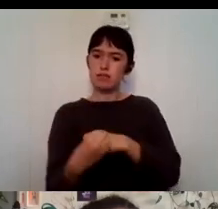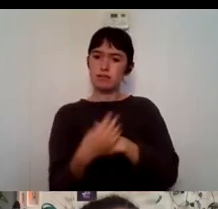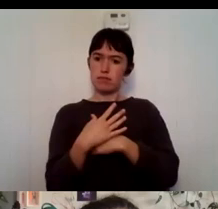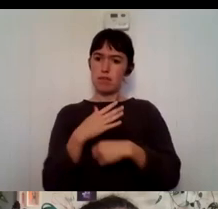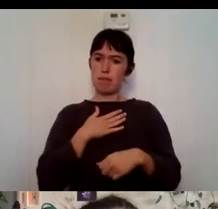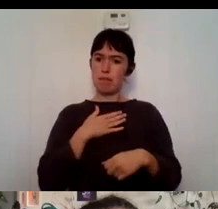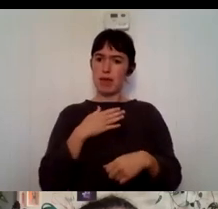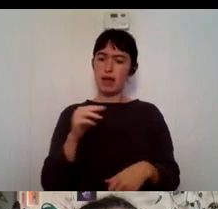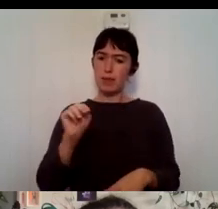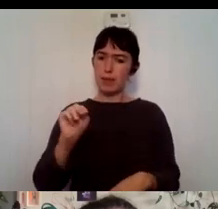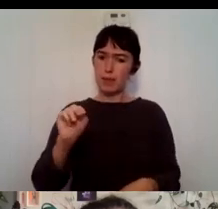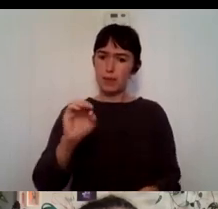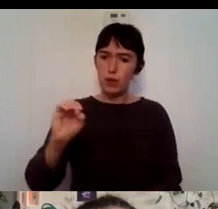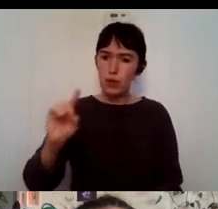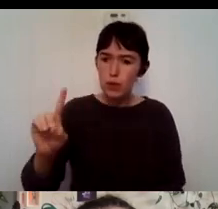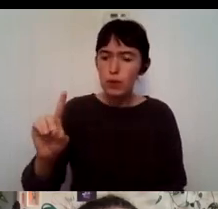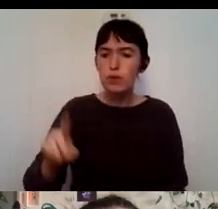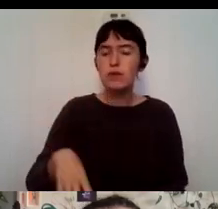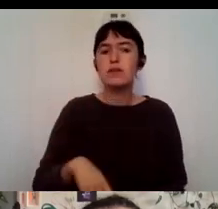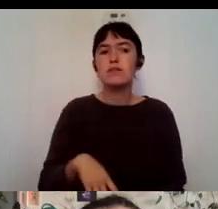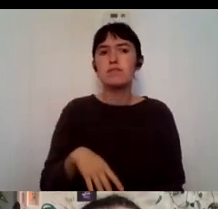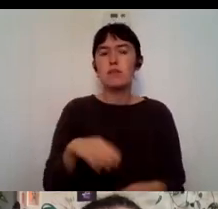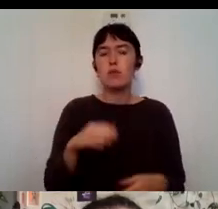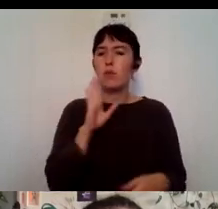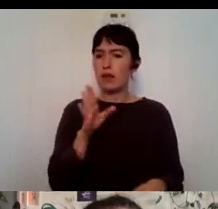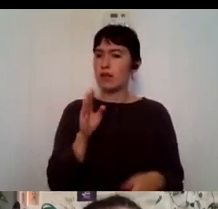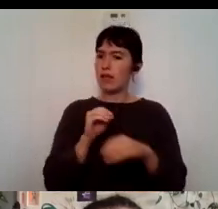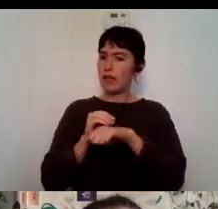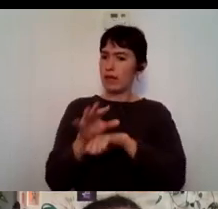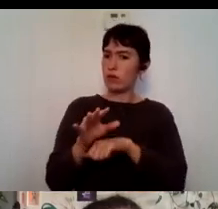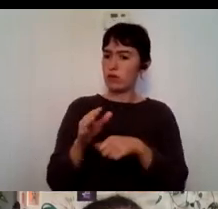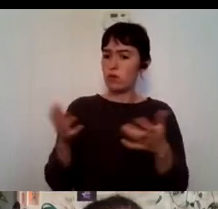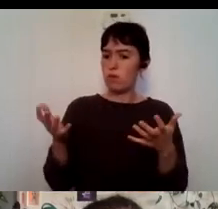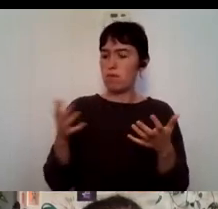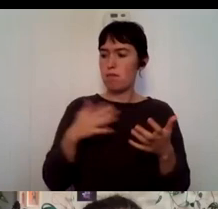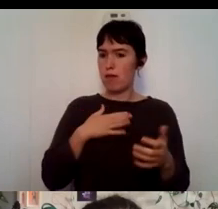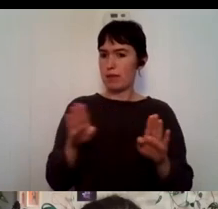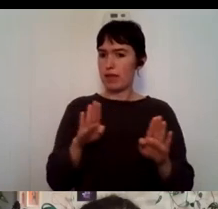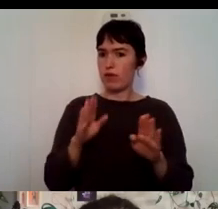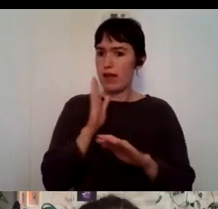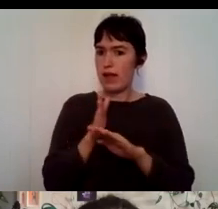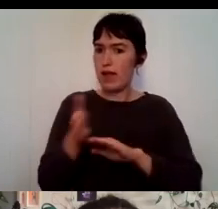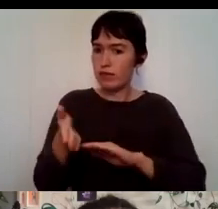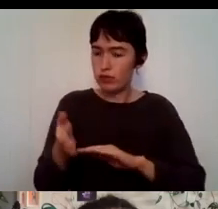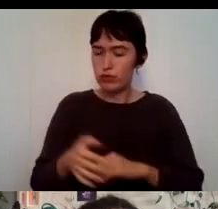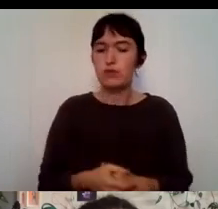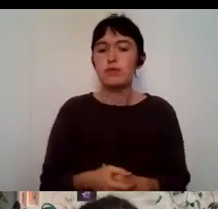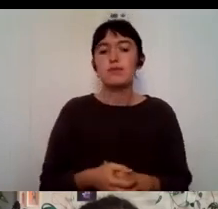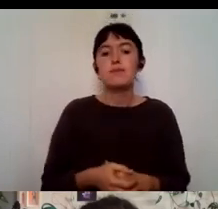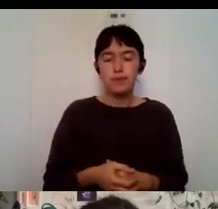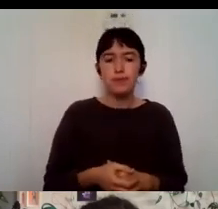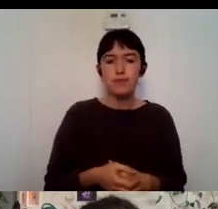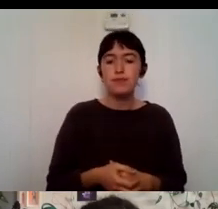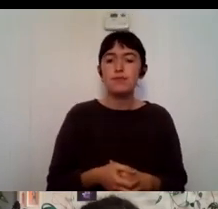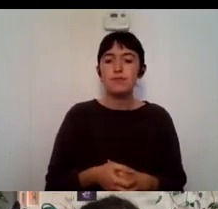state that might influence what I do next? So we can answer those questions in turn. So let's have a look at how we at